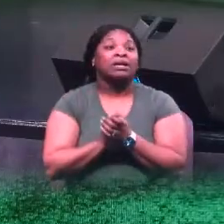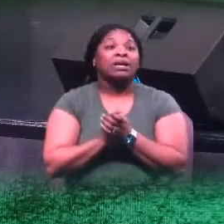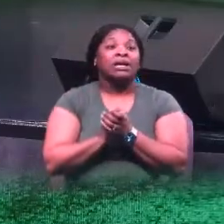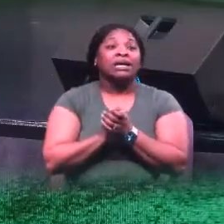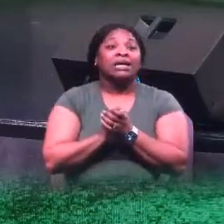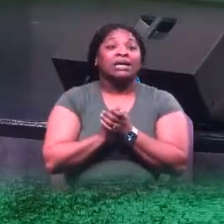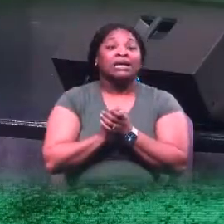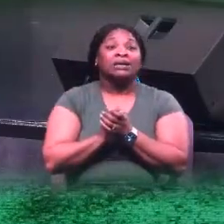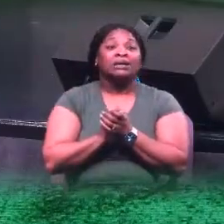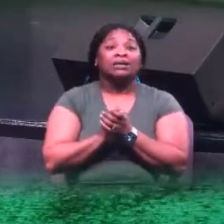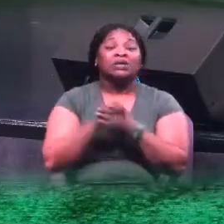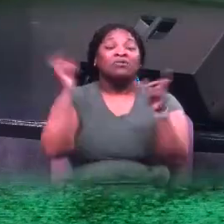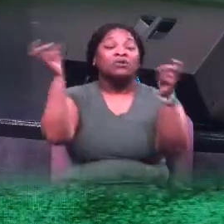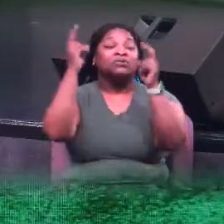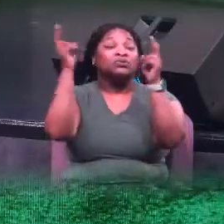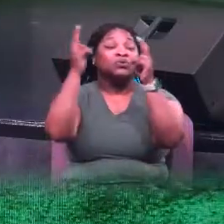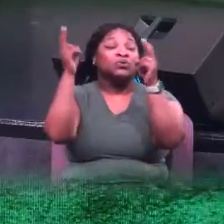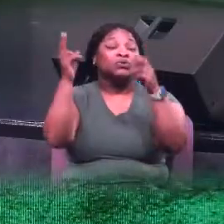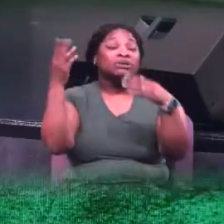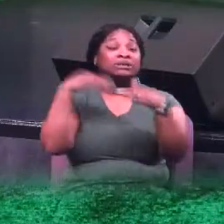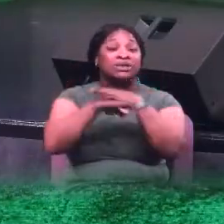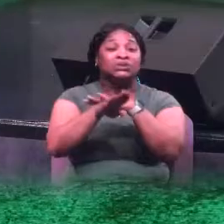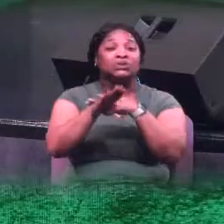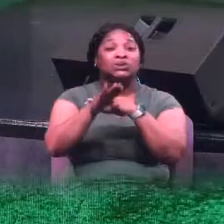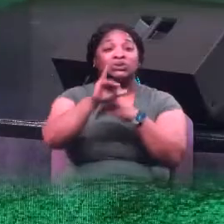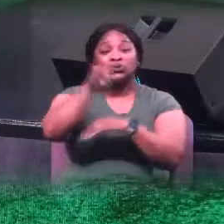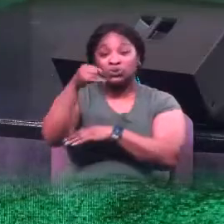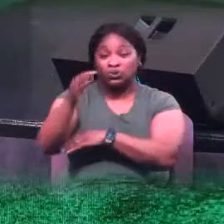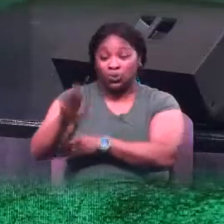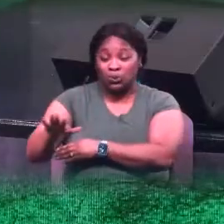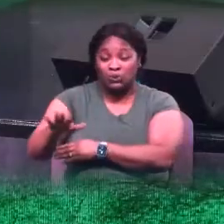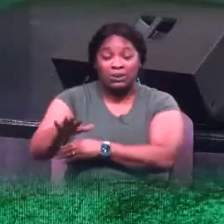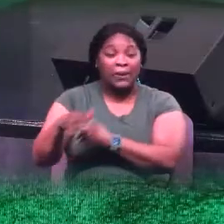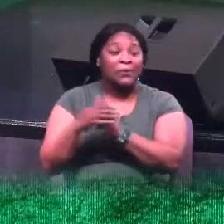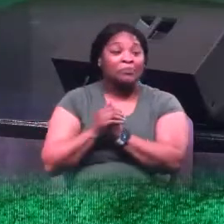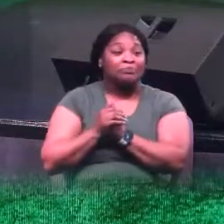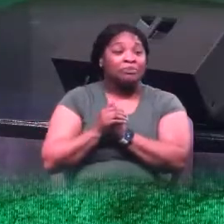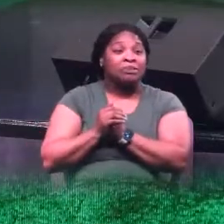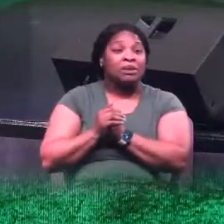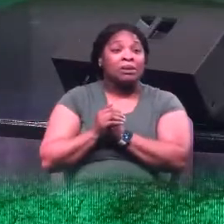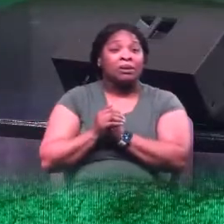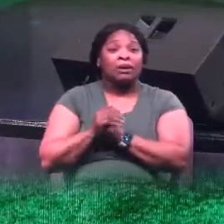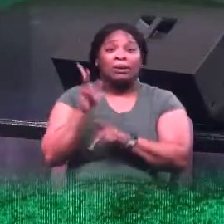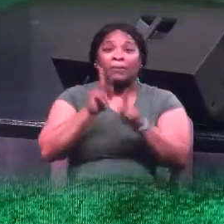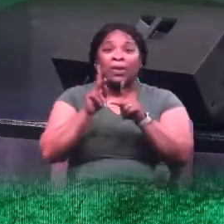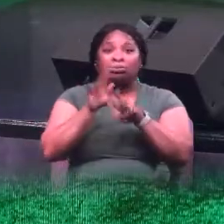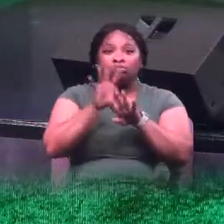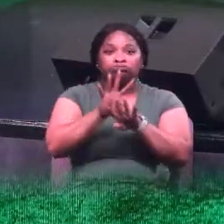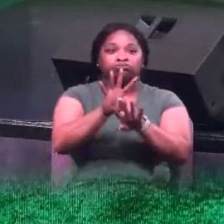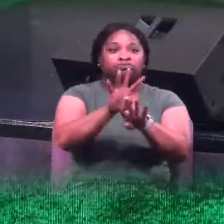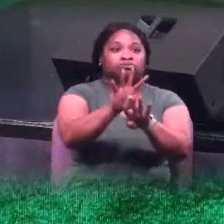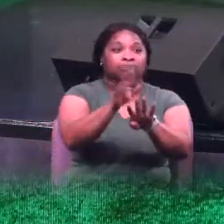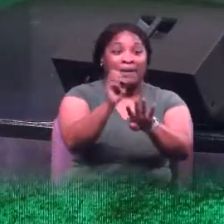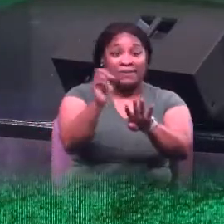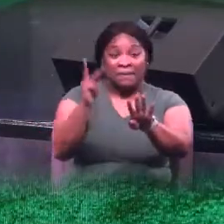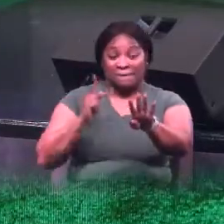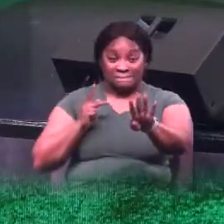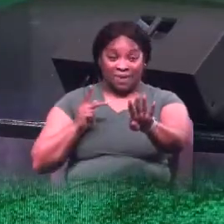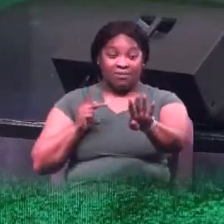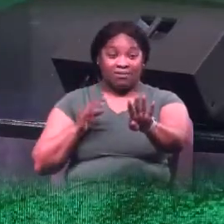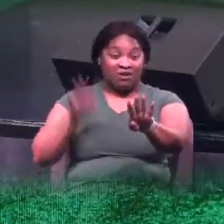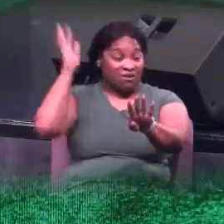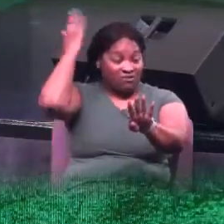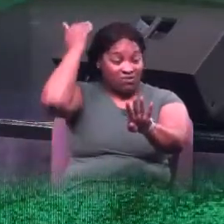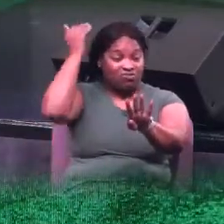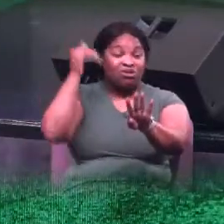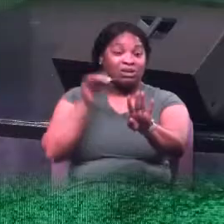triumphant entry into Jerusalem. The multitude in front of the donkey and behind the donkey removed